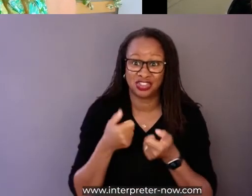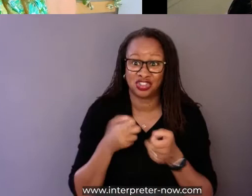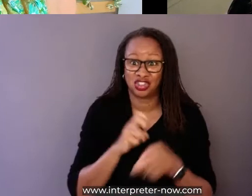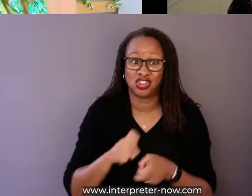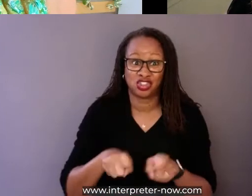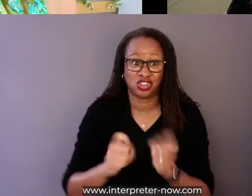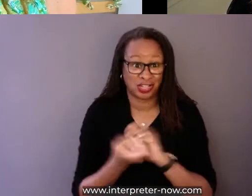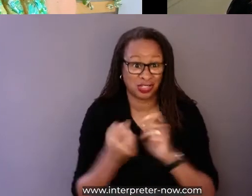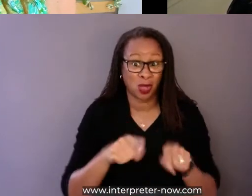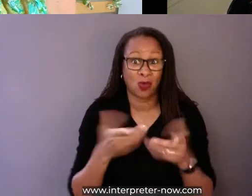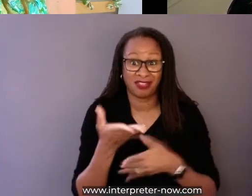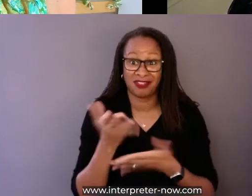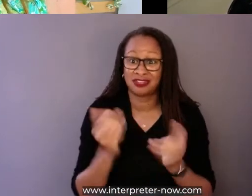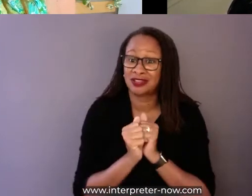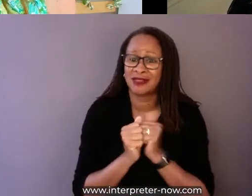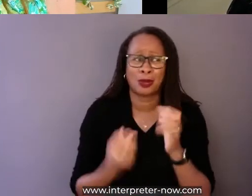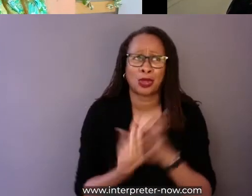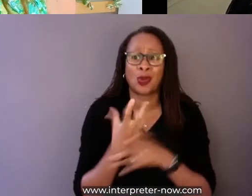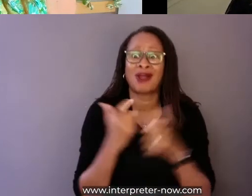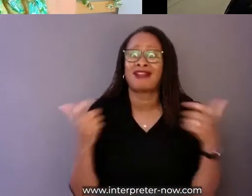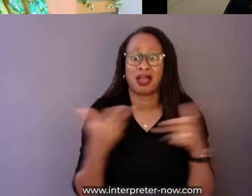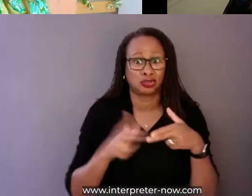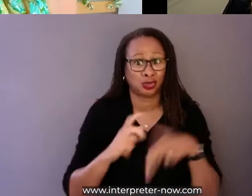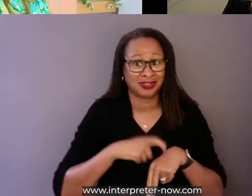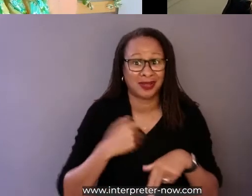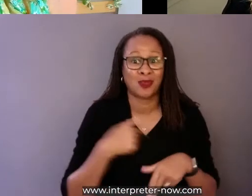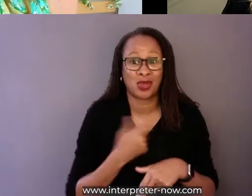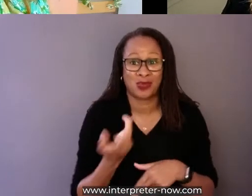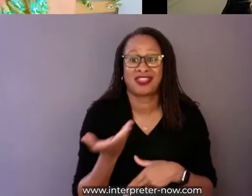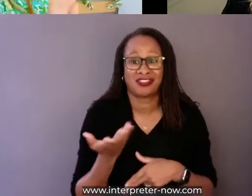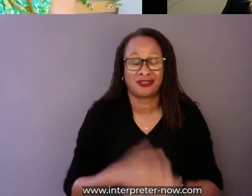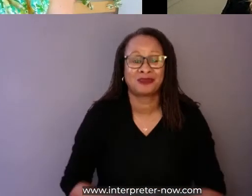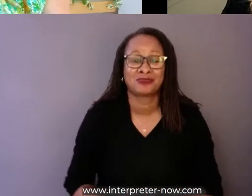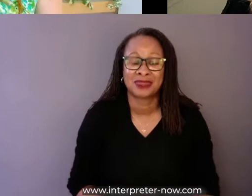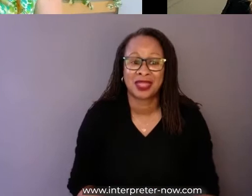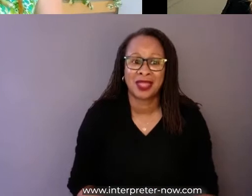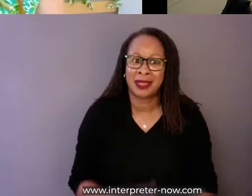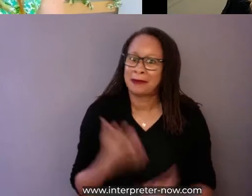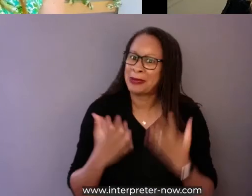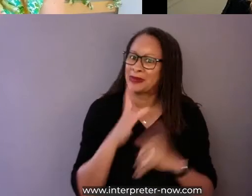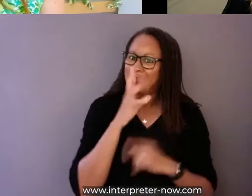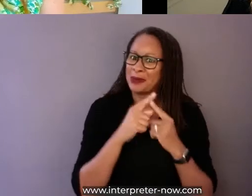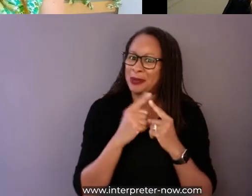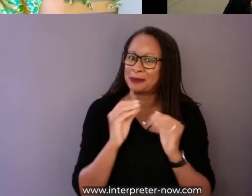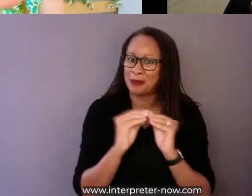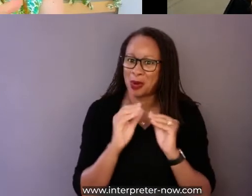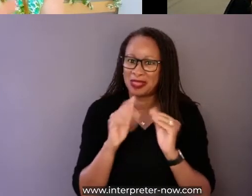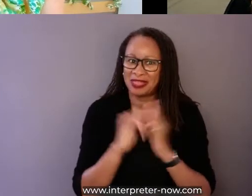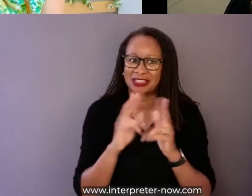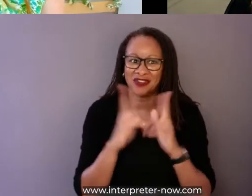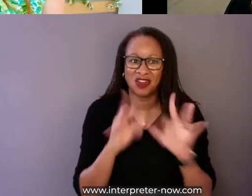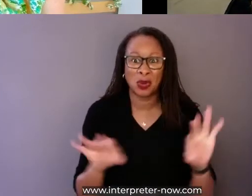there together, but we grew a lot in a really short period of time. Yeah. And maybe we'll get to that in a little bit, but I think that's really